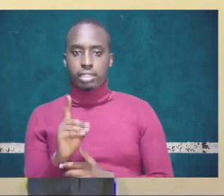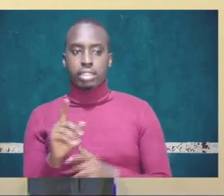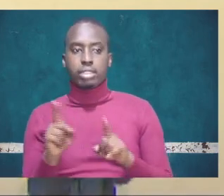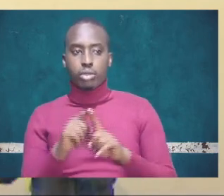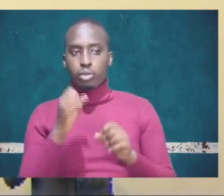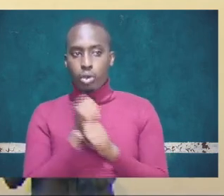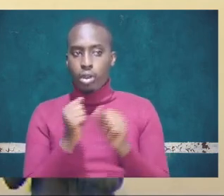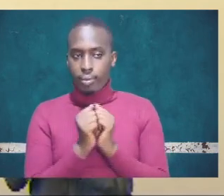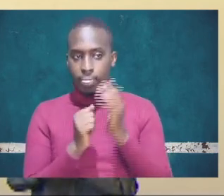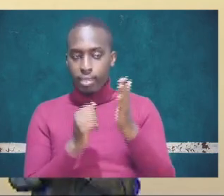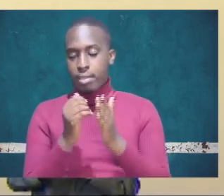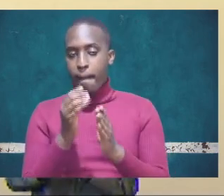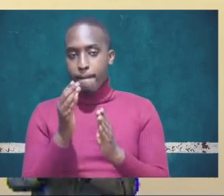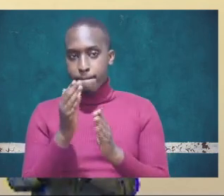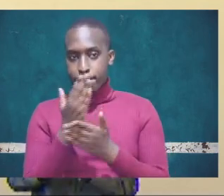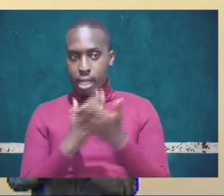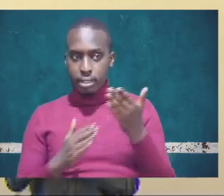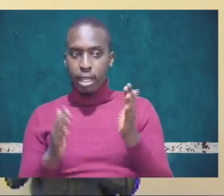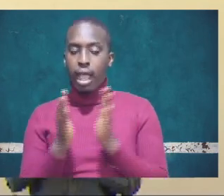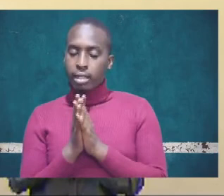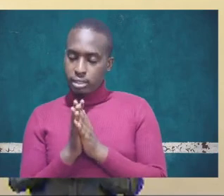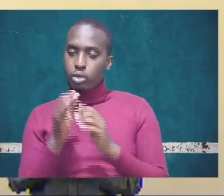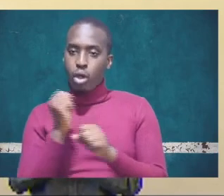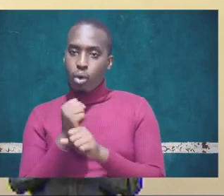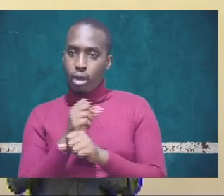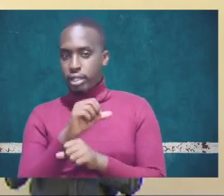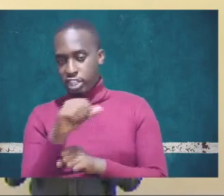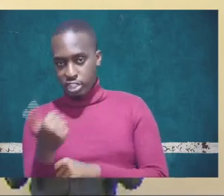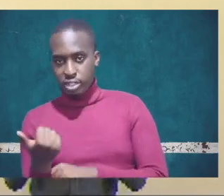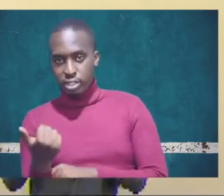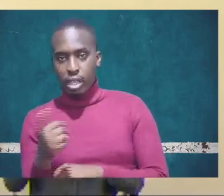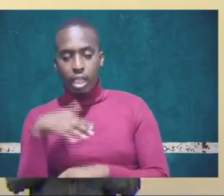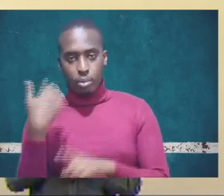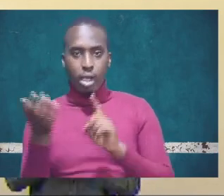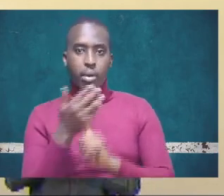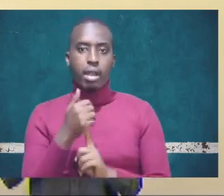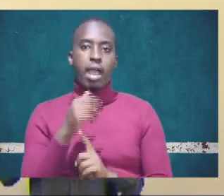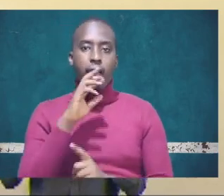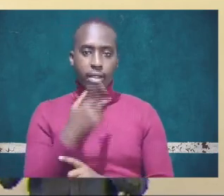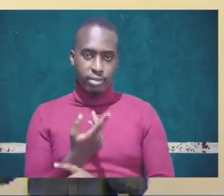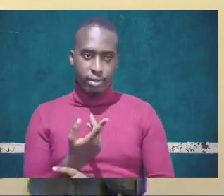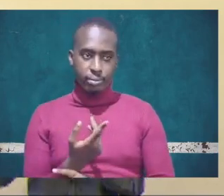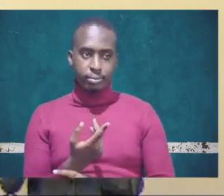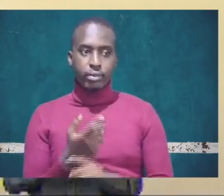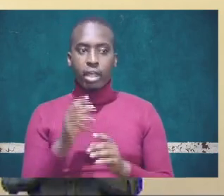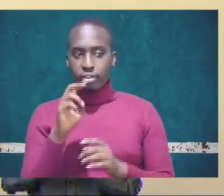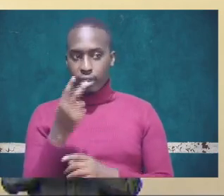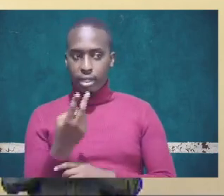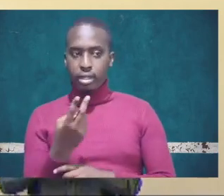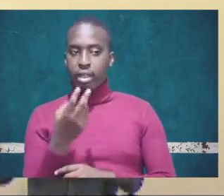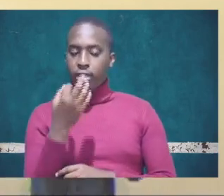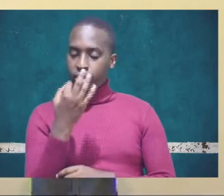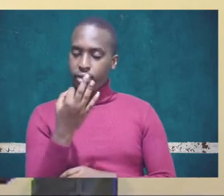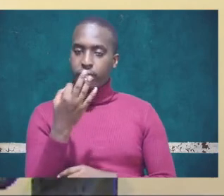for this part, and again you solve for this part, then you get the answer. And the second one is a